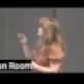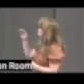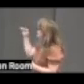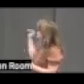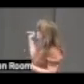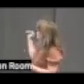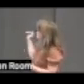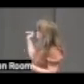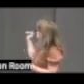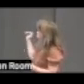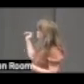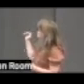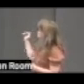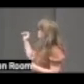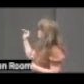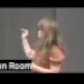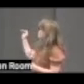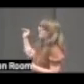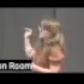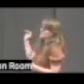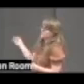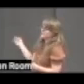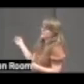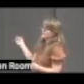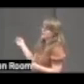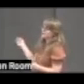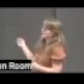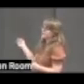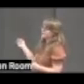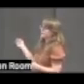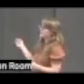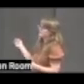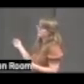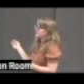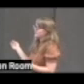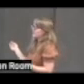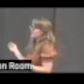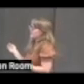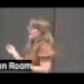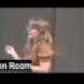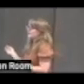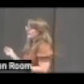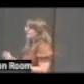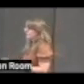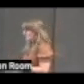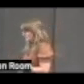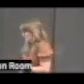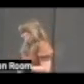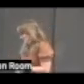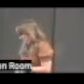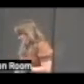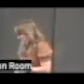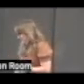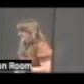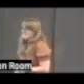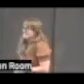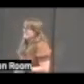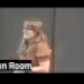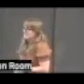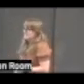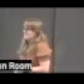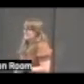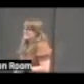It didn't quite affect cub production and whether or not the baby was reared by the mother, but we